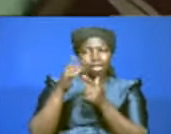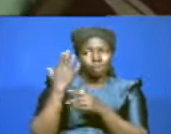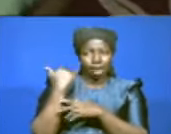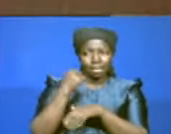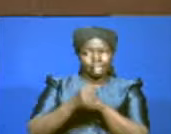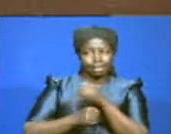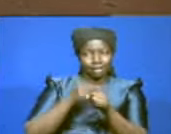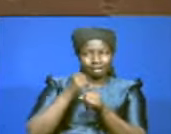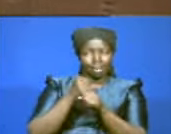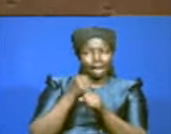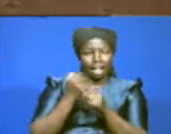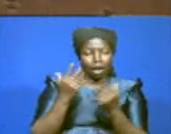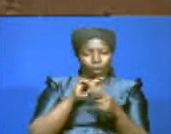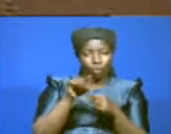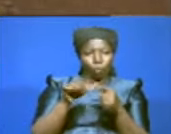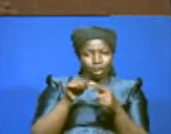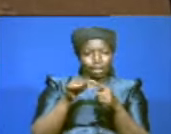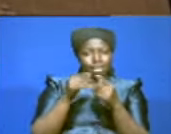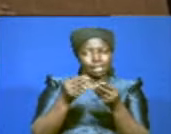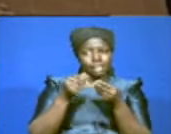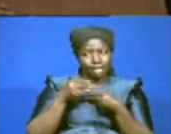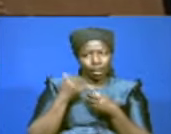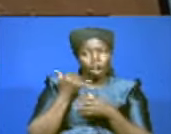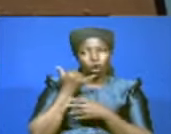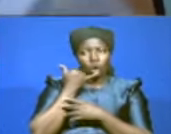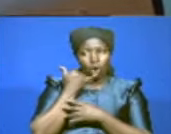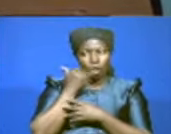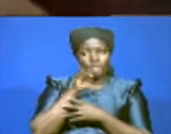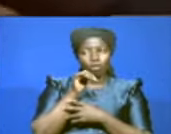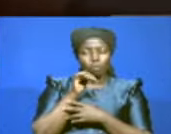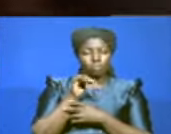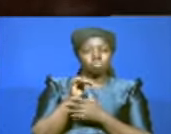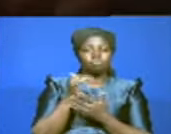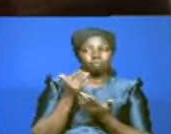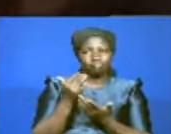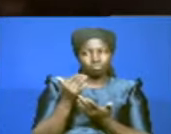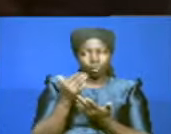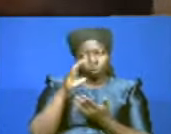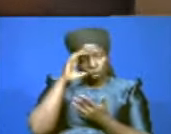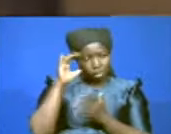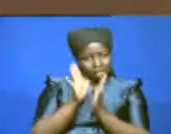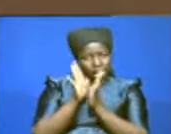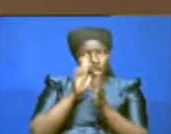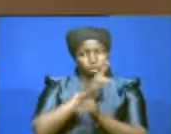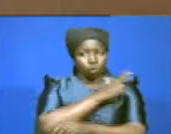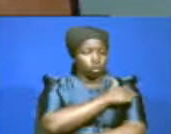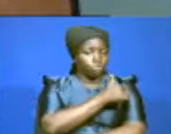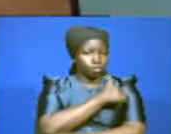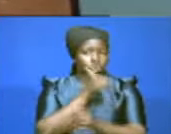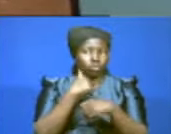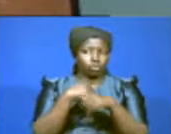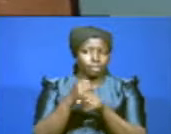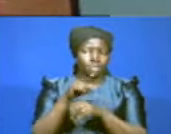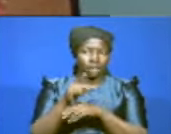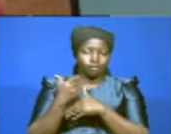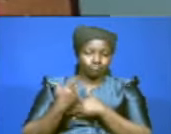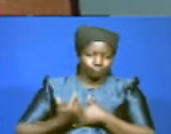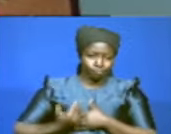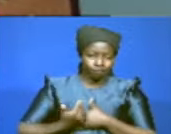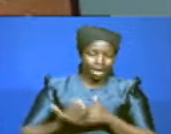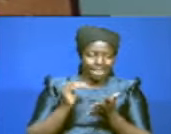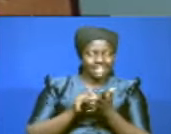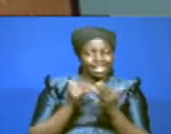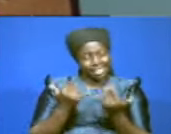General Teaching and Referral Hospital to undergo another corrective surgery, which has now left him in a worse condition. Upasuaji ambao